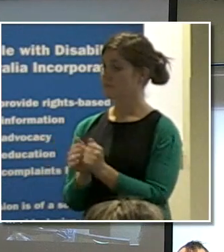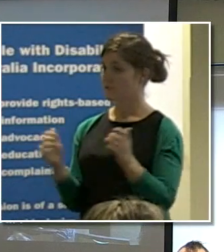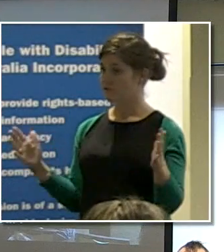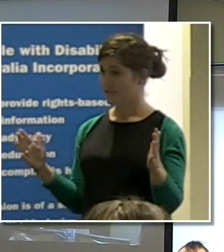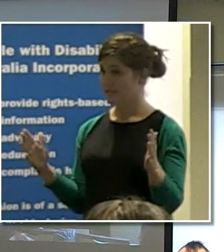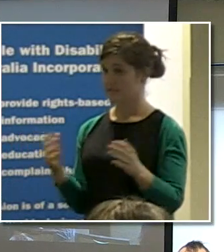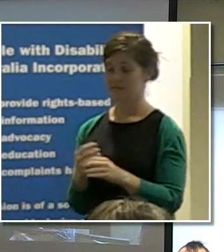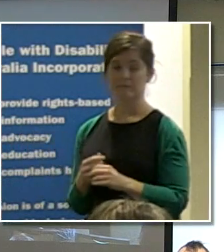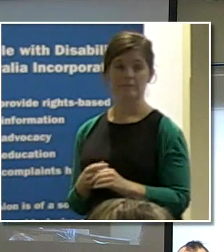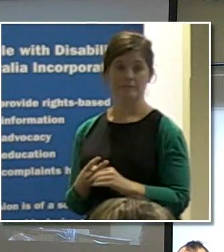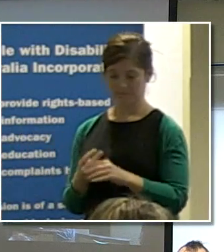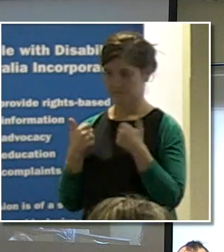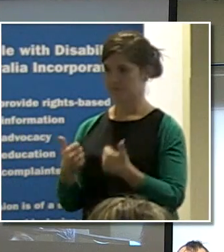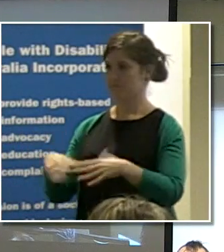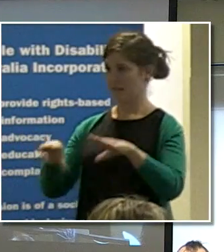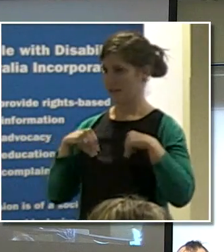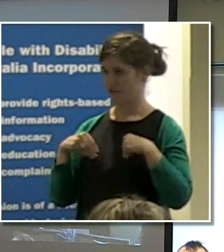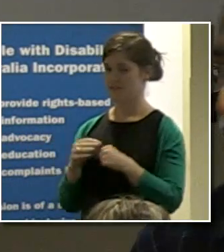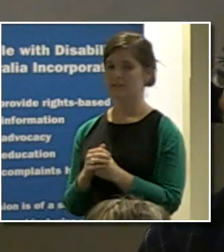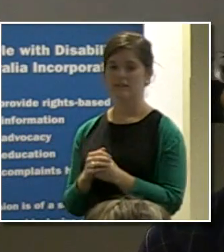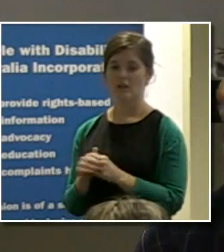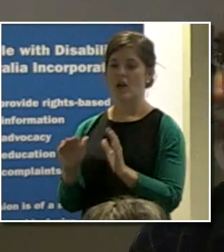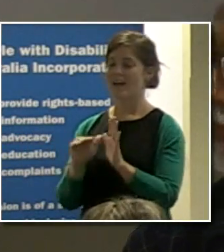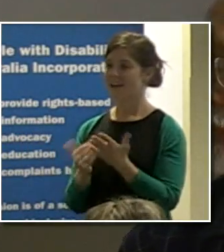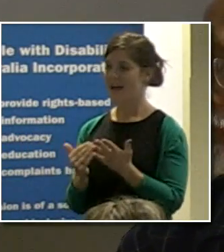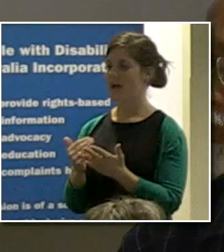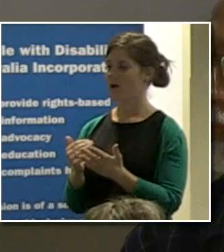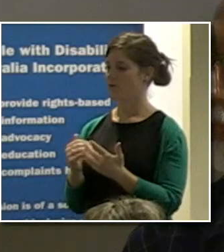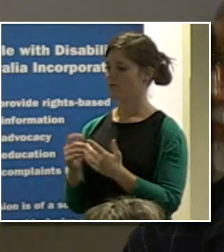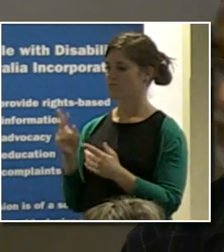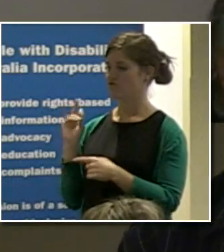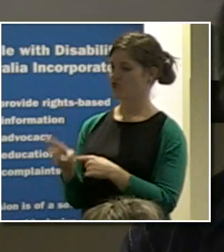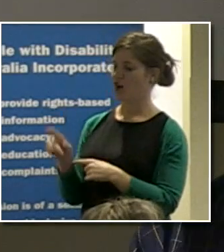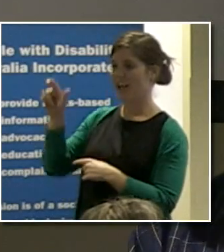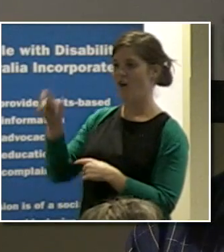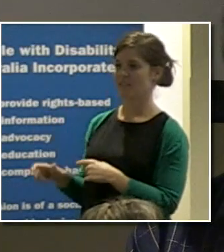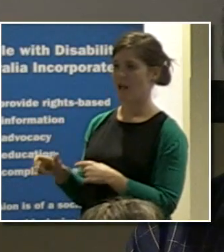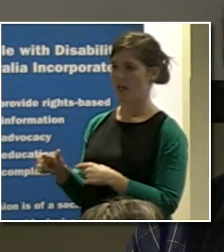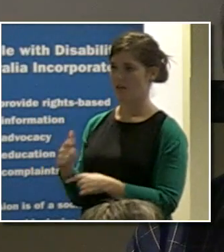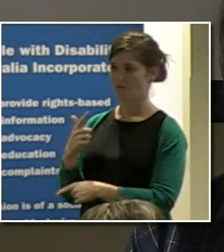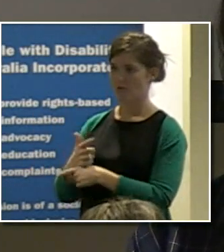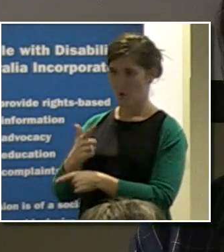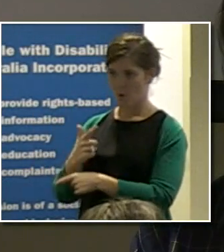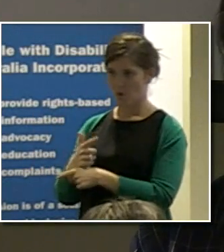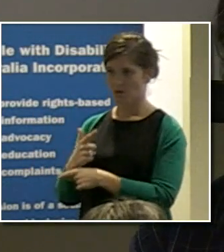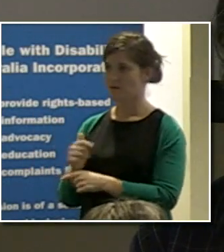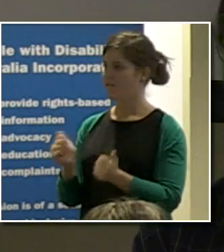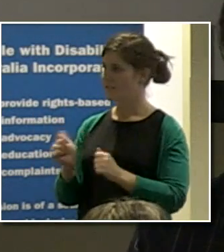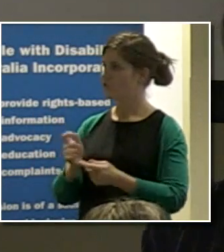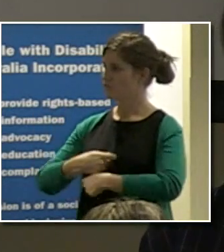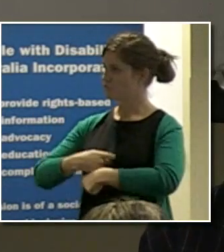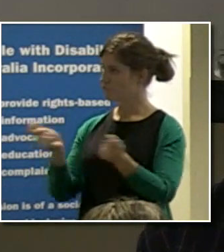Against? Carried. So we now turn to the returning officer's report. That report was distributed